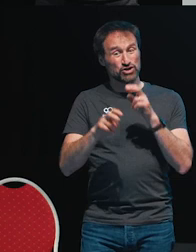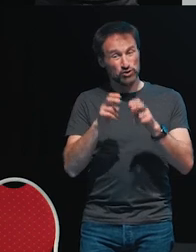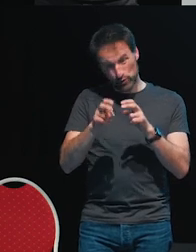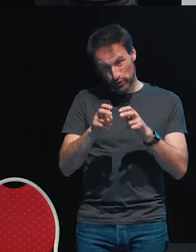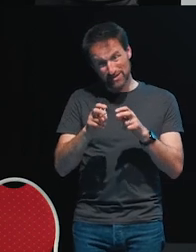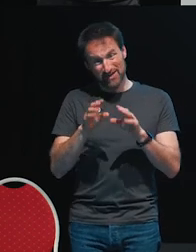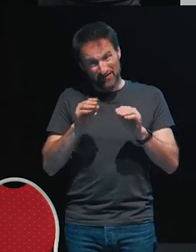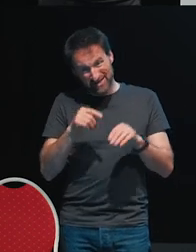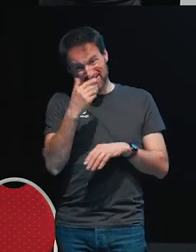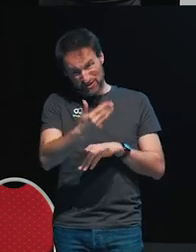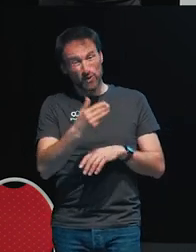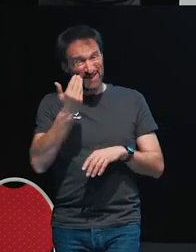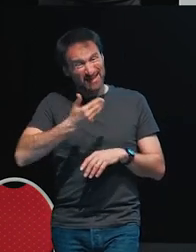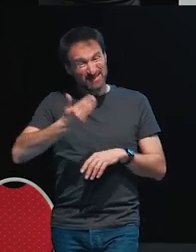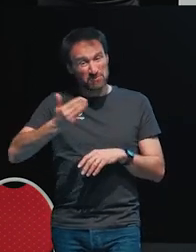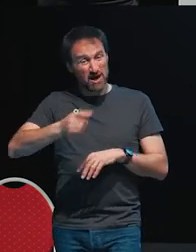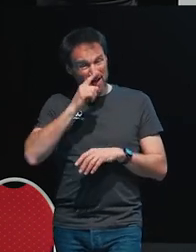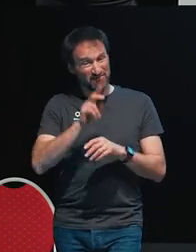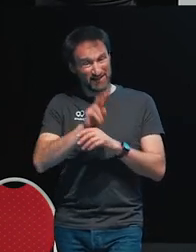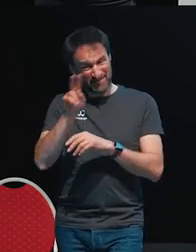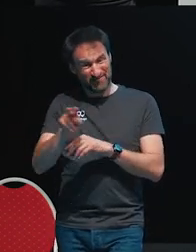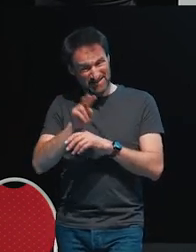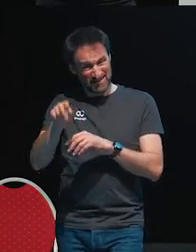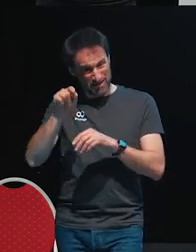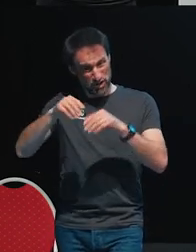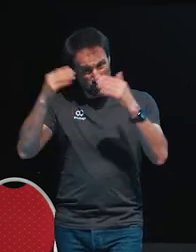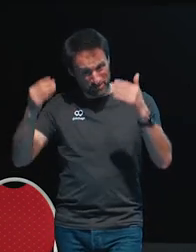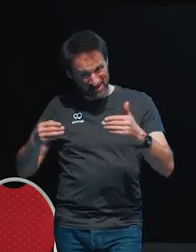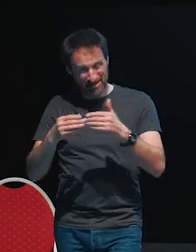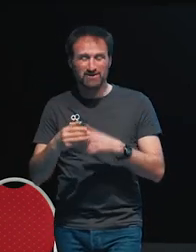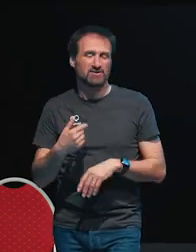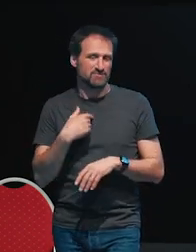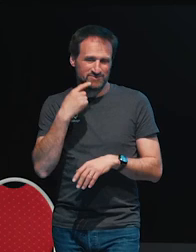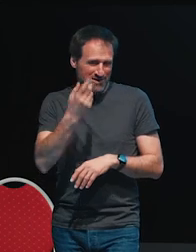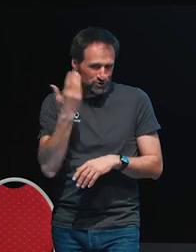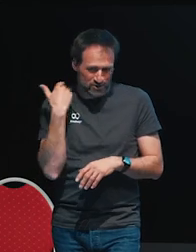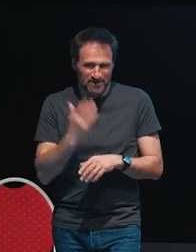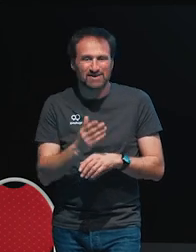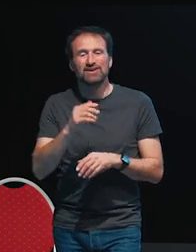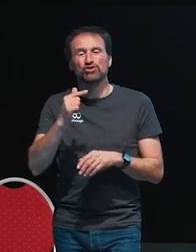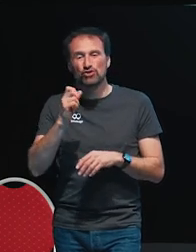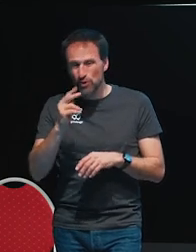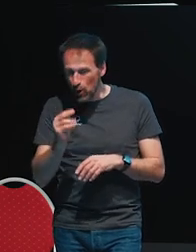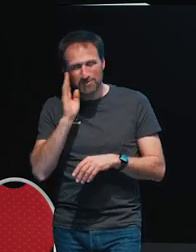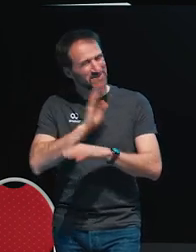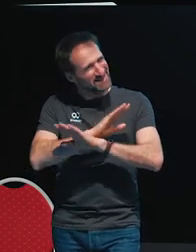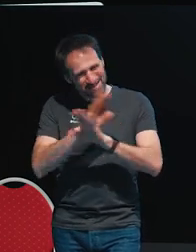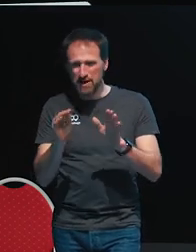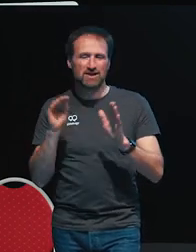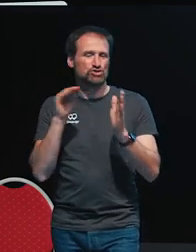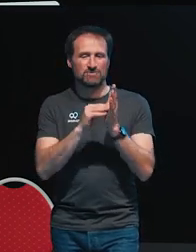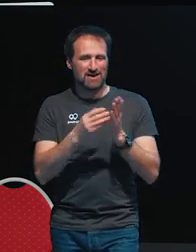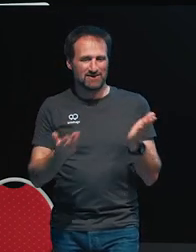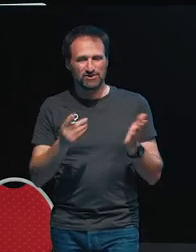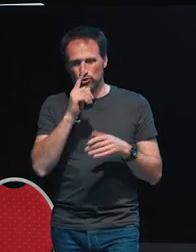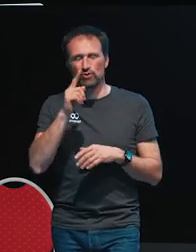said before, you should never save your tokens somewhere persistently in the browser because of cross-site scripting. Yes, unless you find a clever way